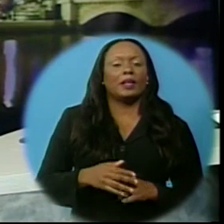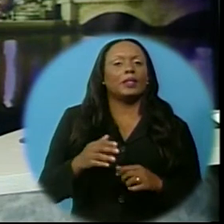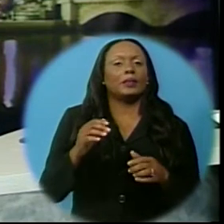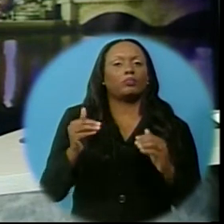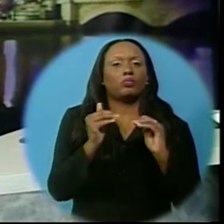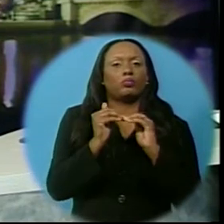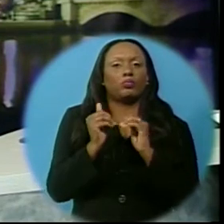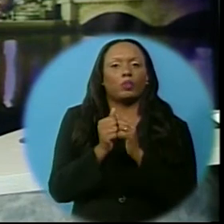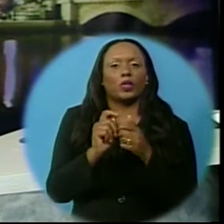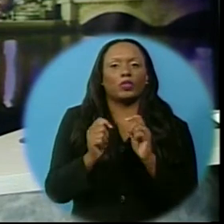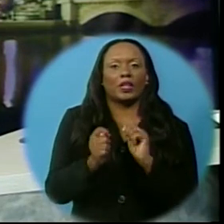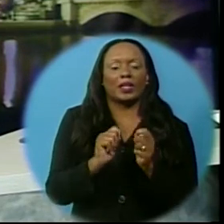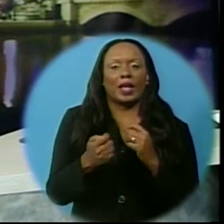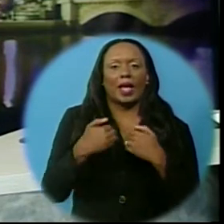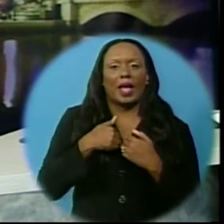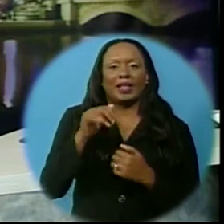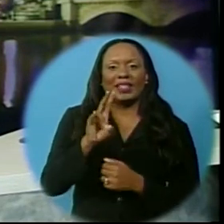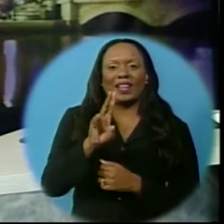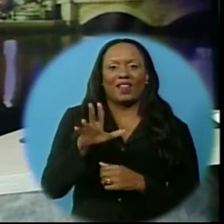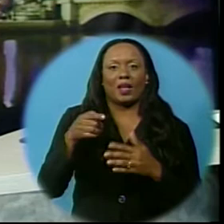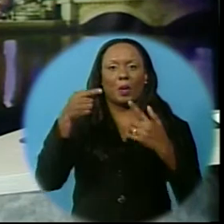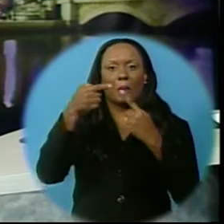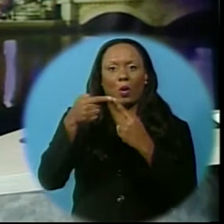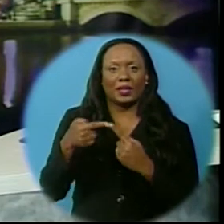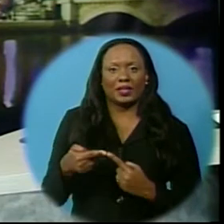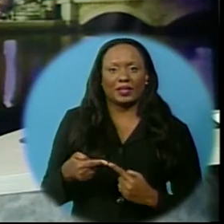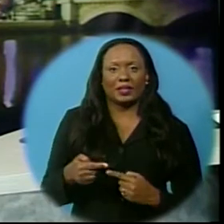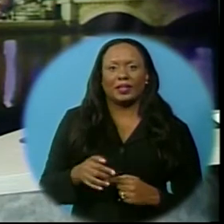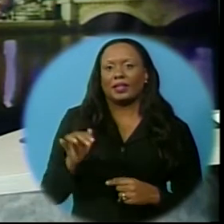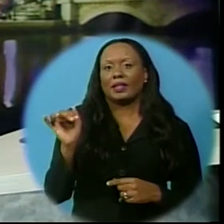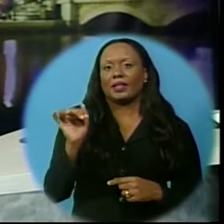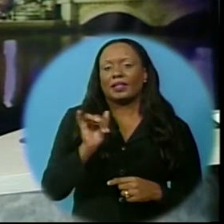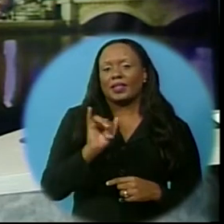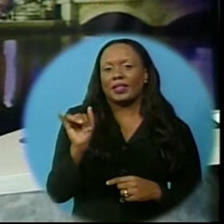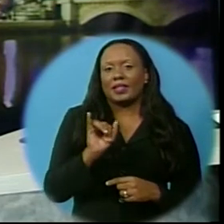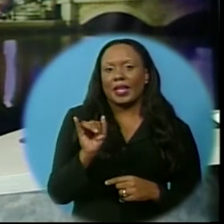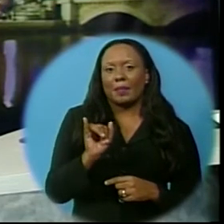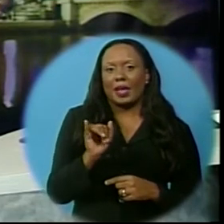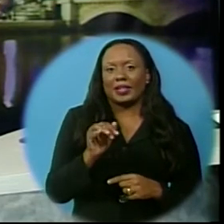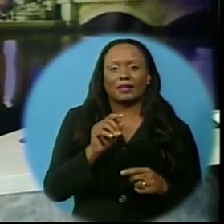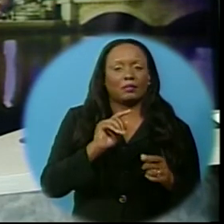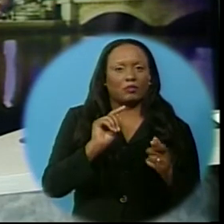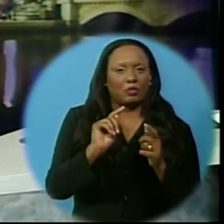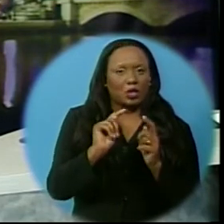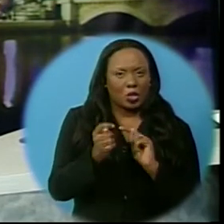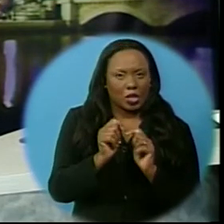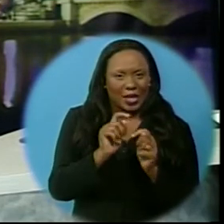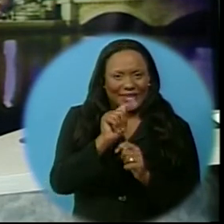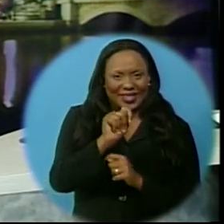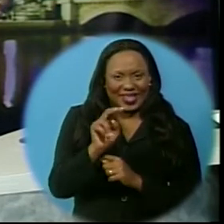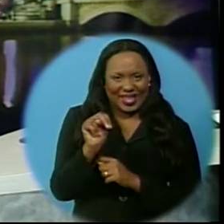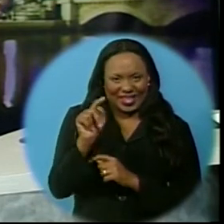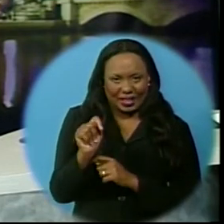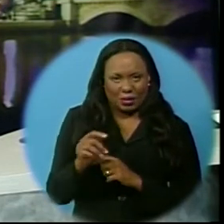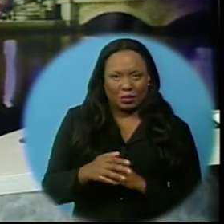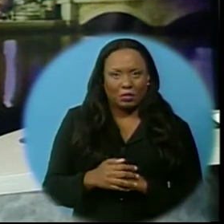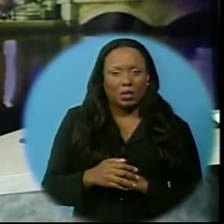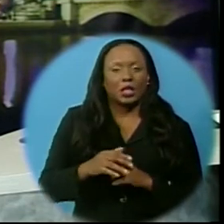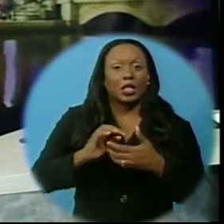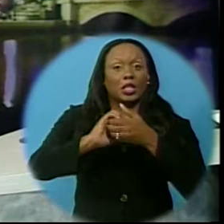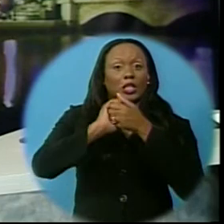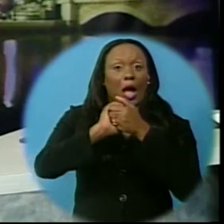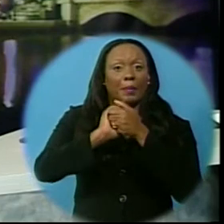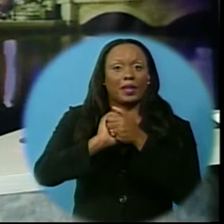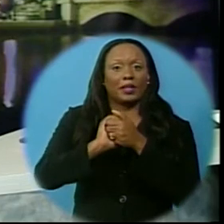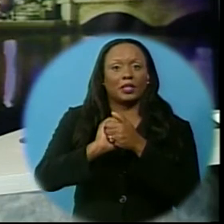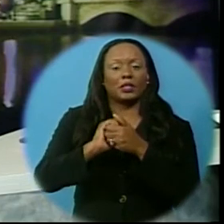to end on 75 points. That's the same as the third-placed TNT. The champions are Florida, who amassed a